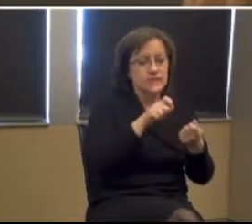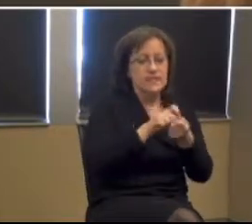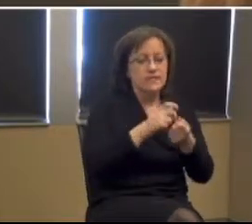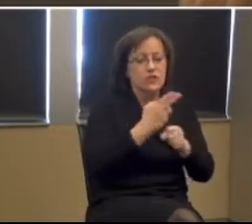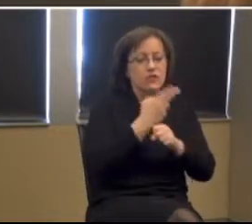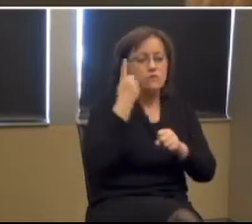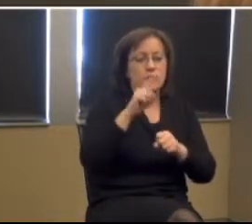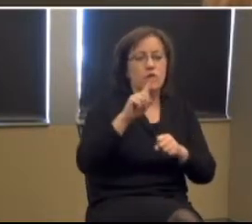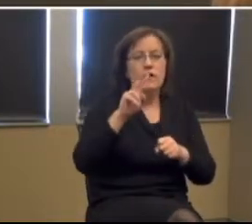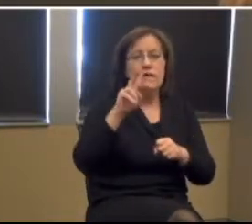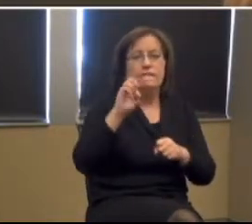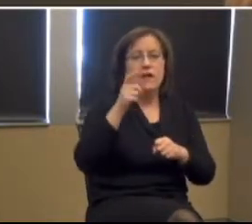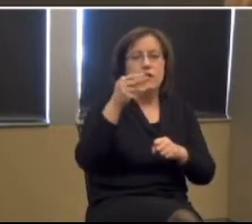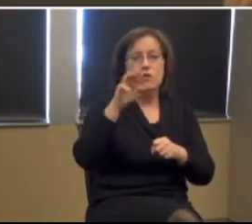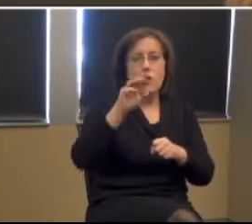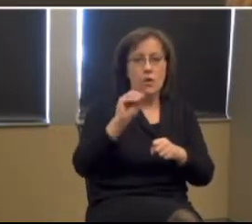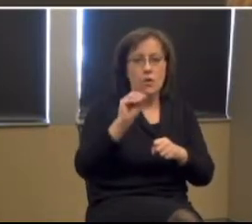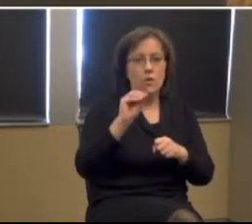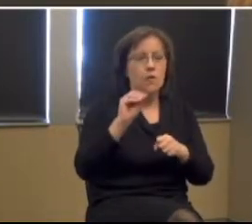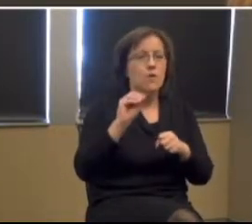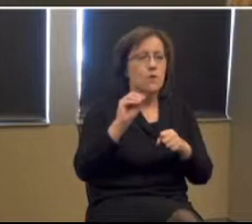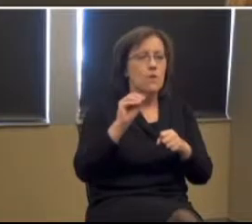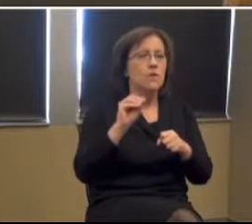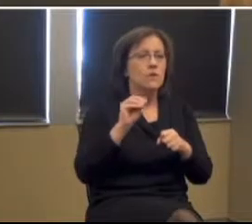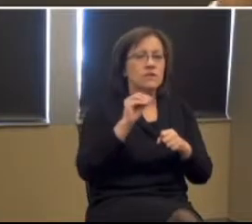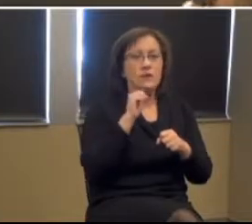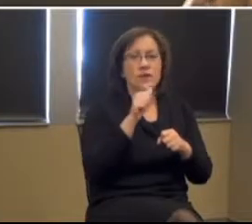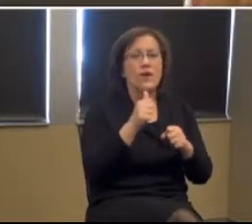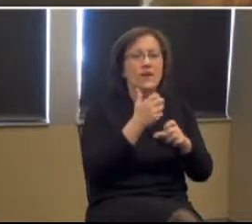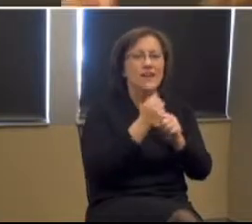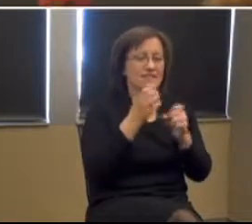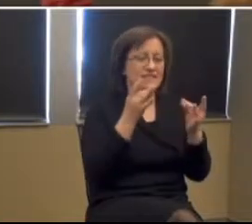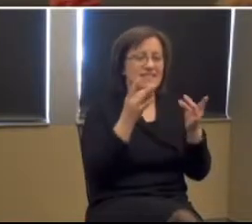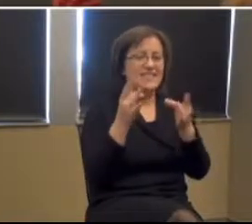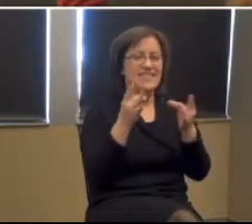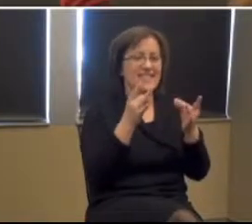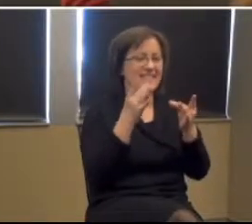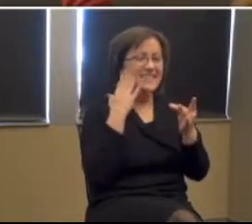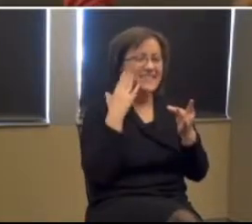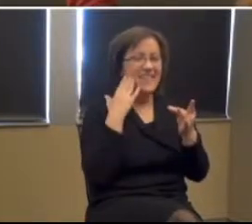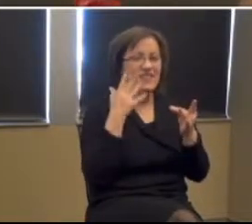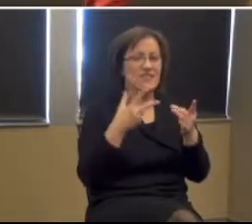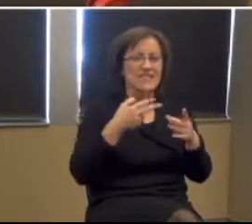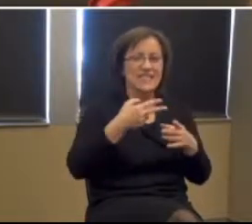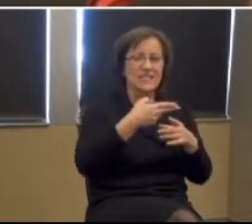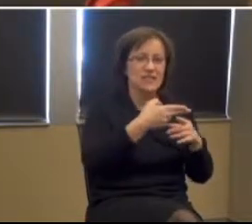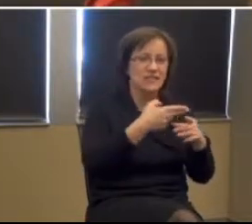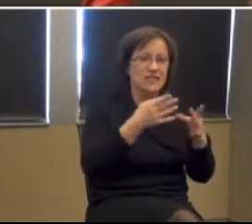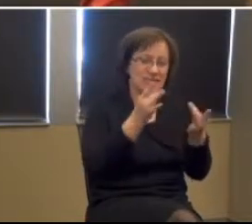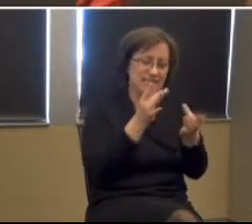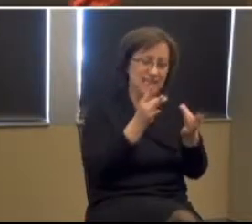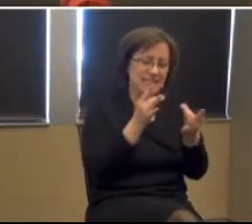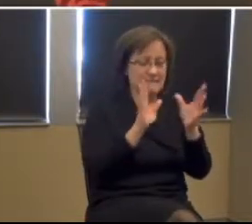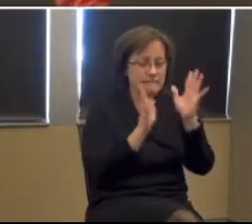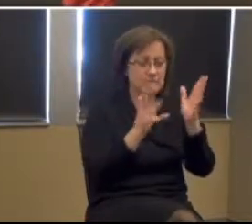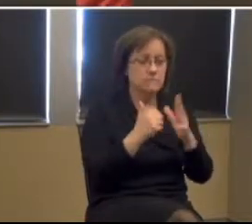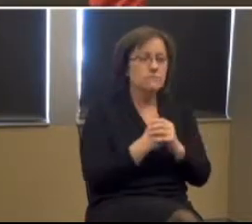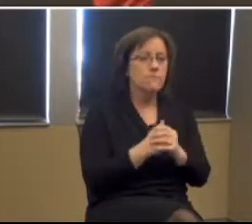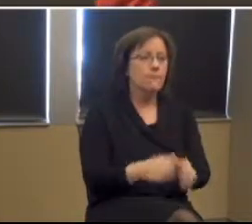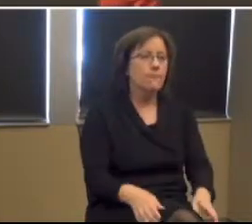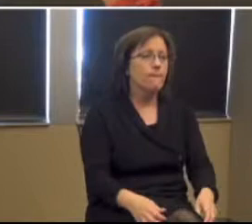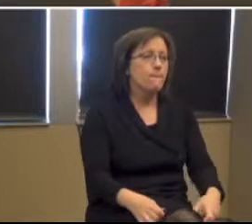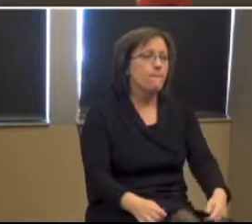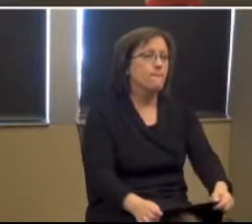scissors, so that we don't get them all sticky, because we all know how fun it is to use Velcro-y